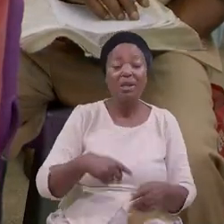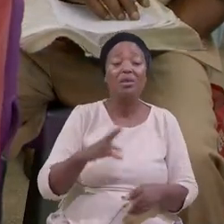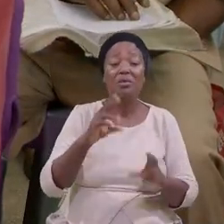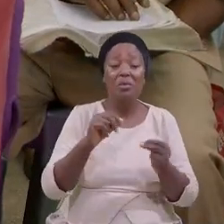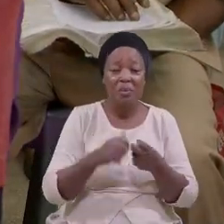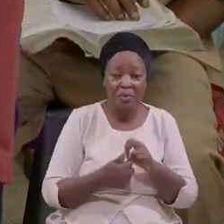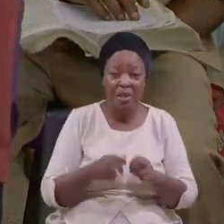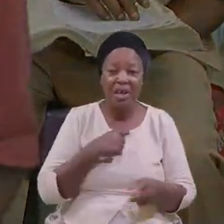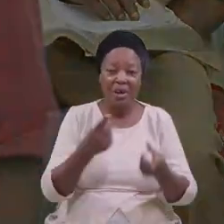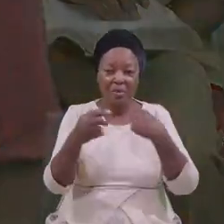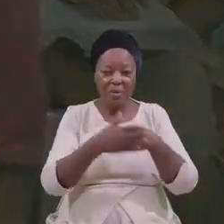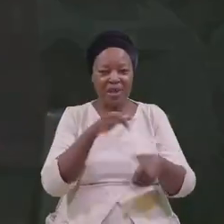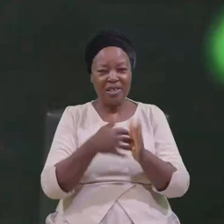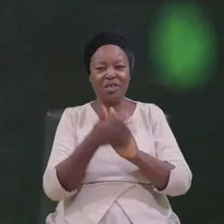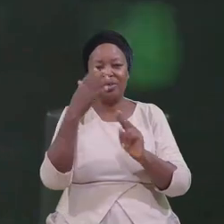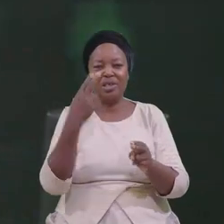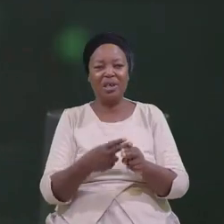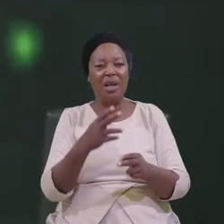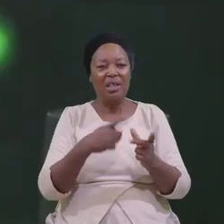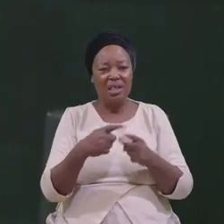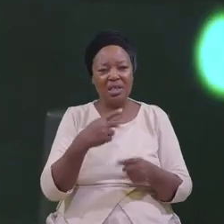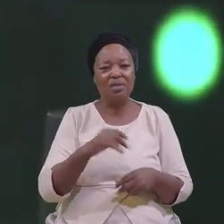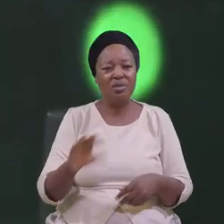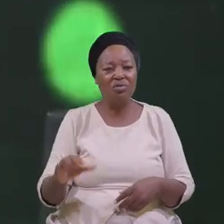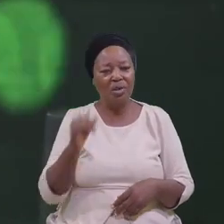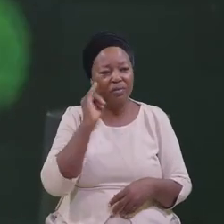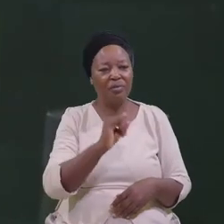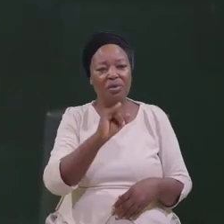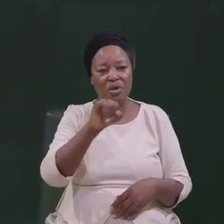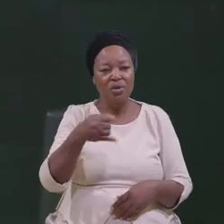the children of Judah, unto the wilderness of